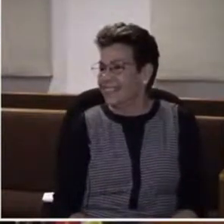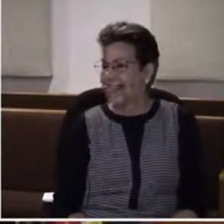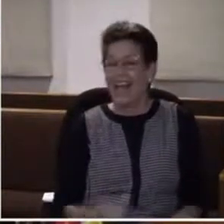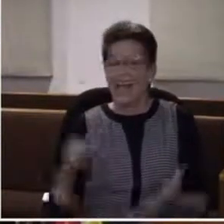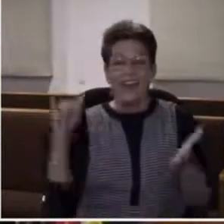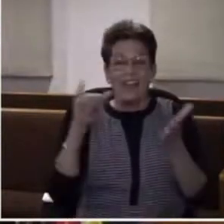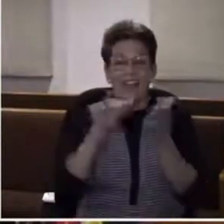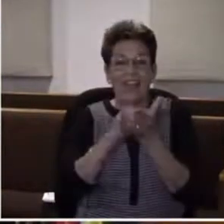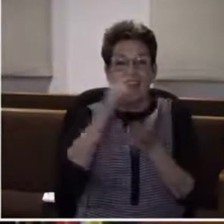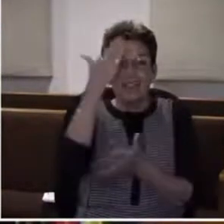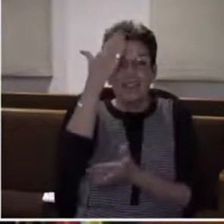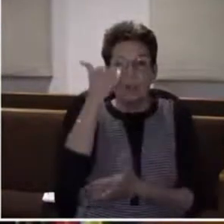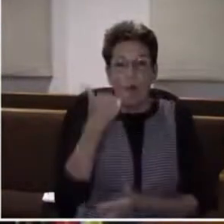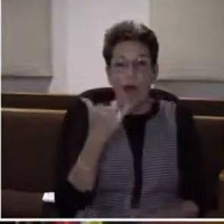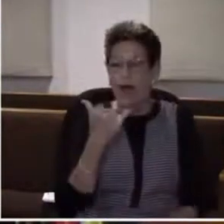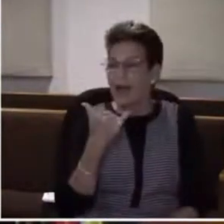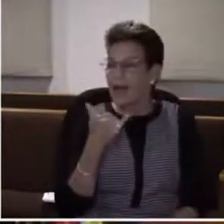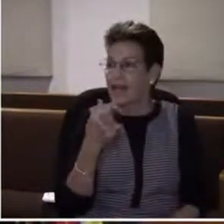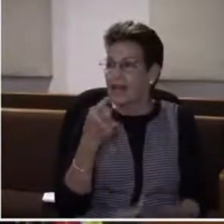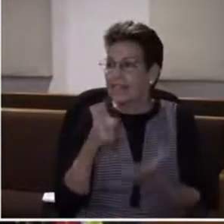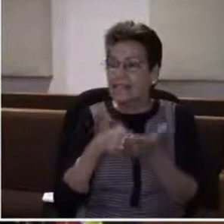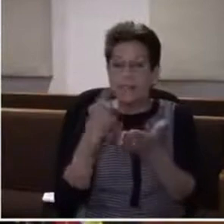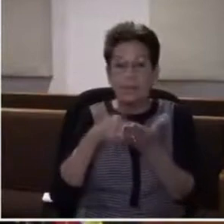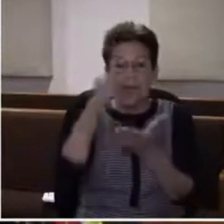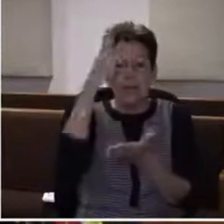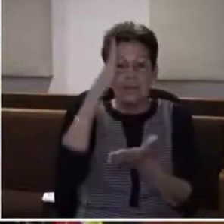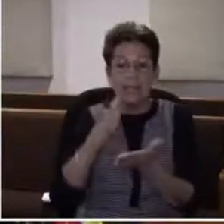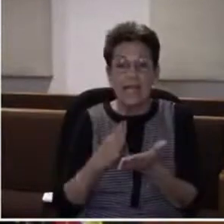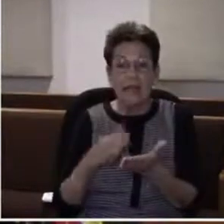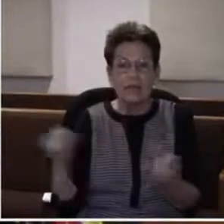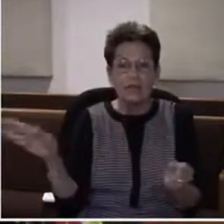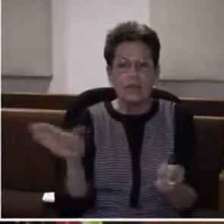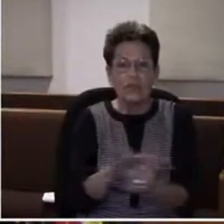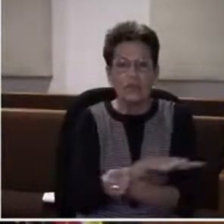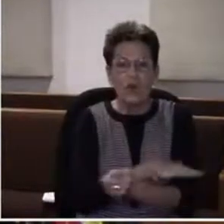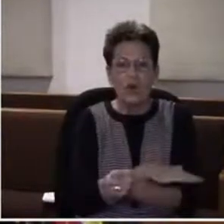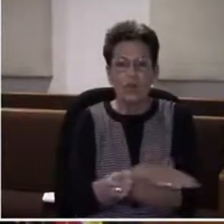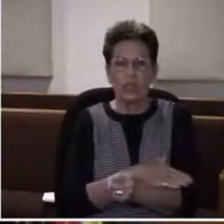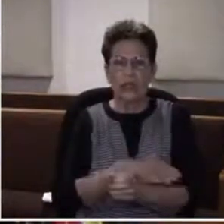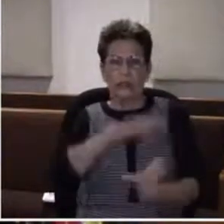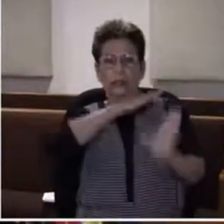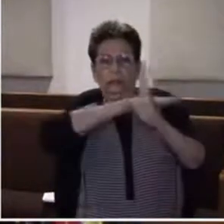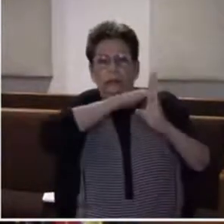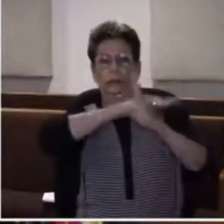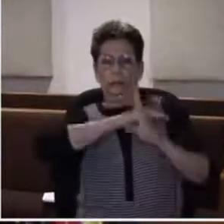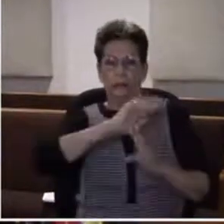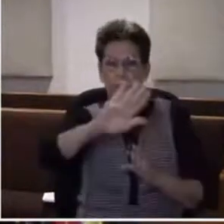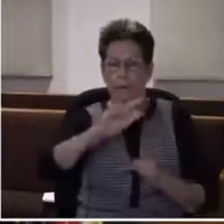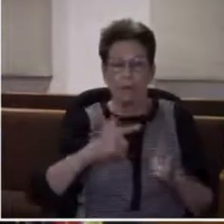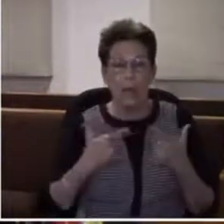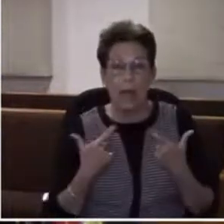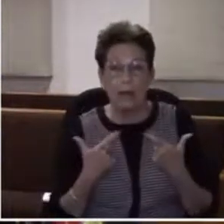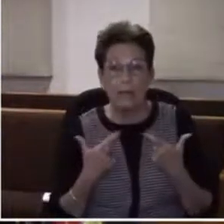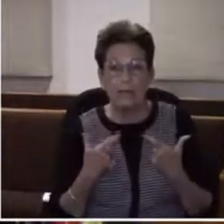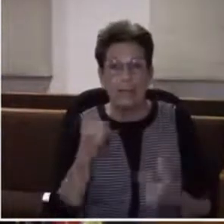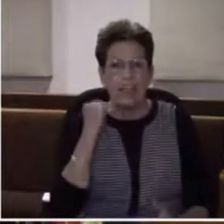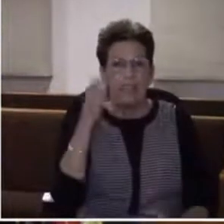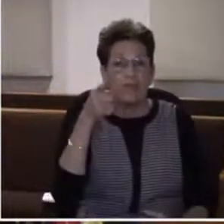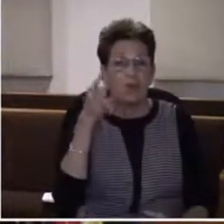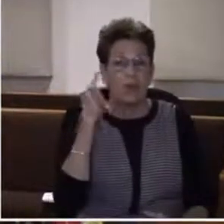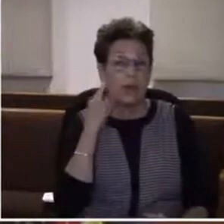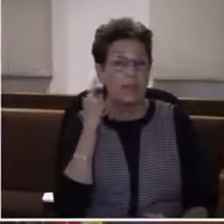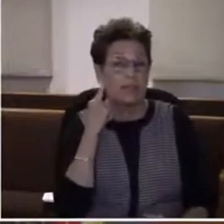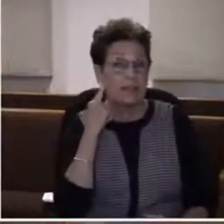That's why sometimes God will totally disrupt your life. If you're